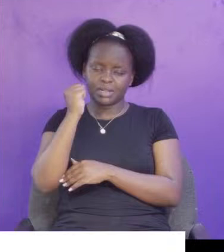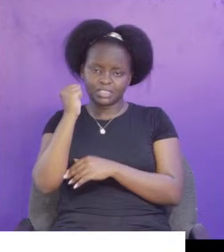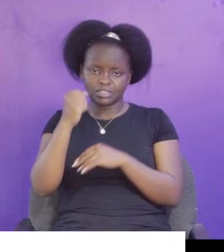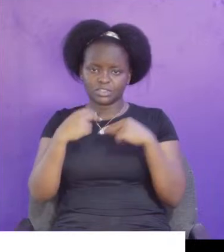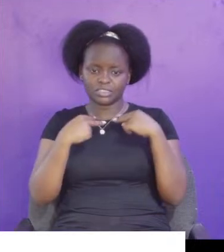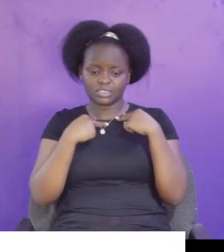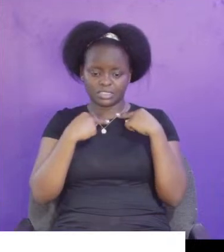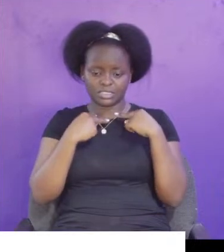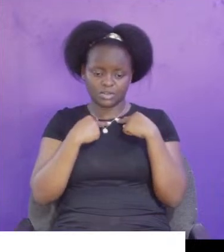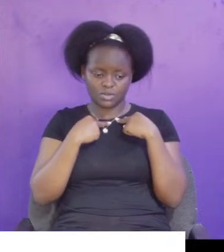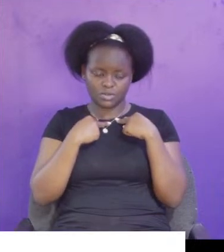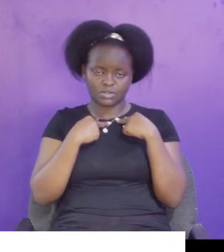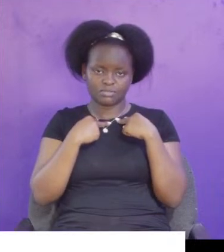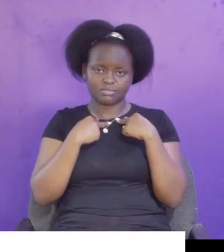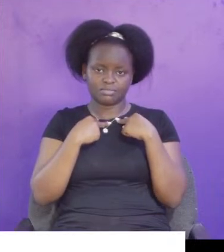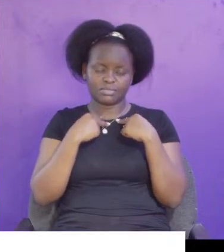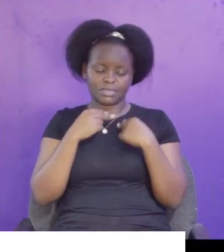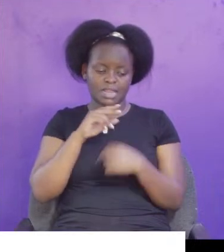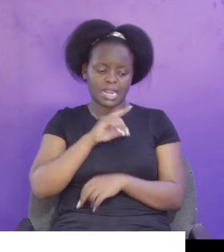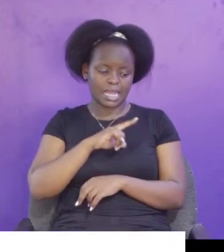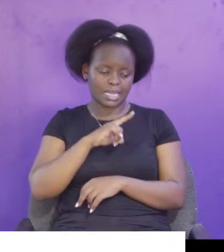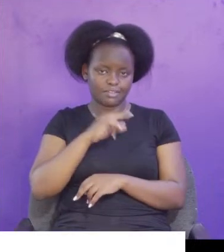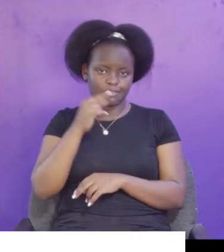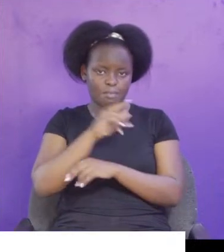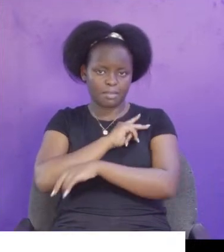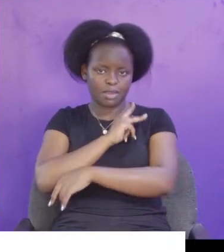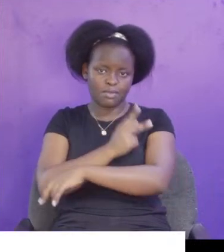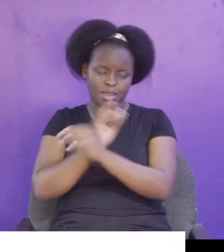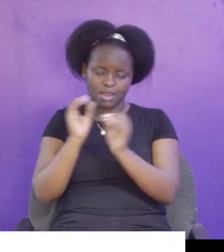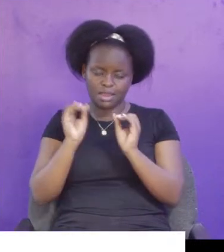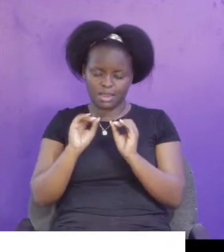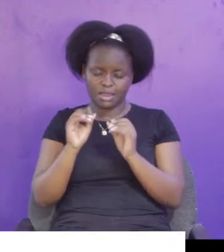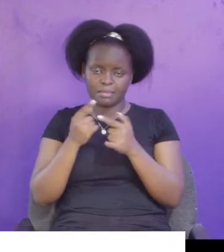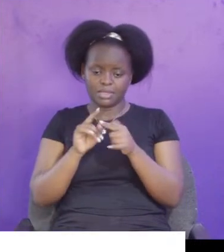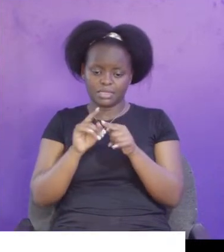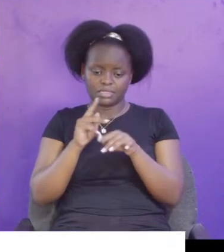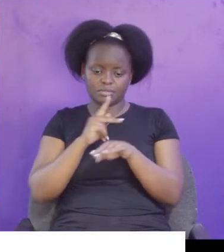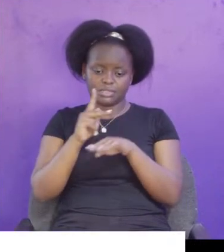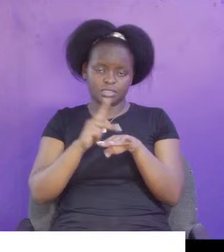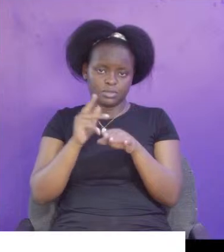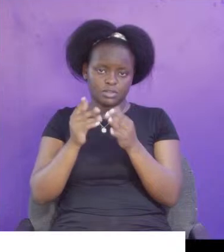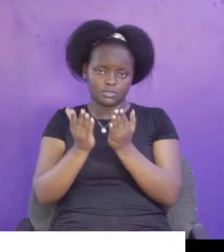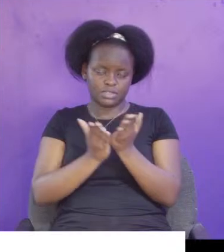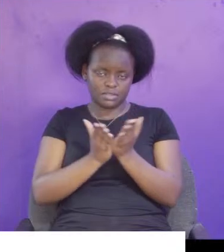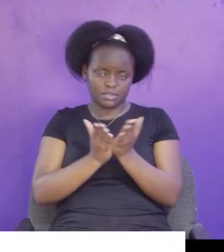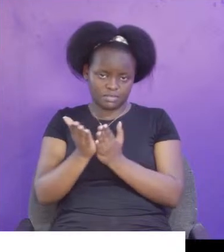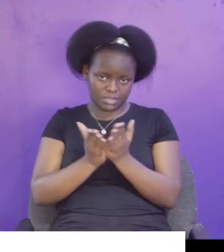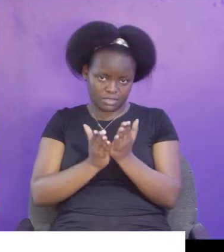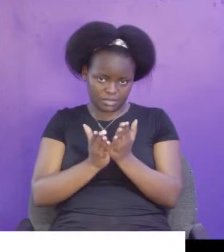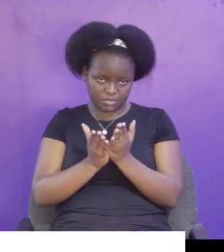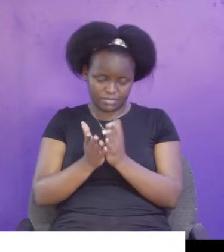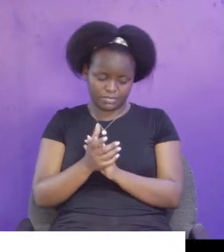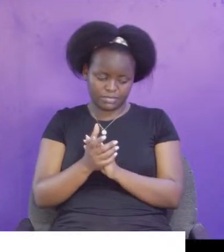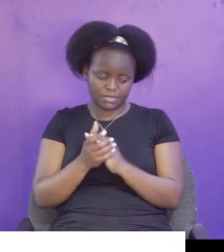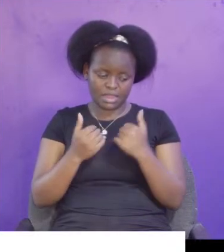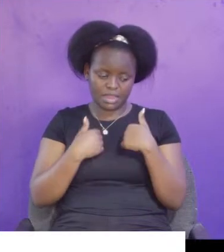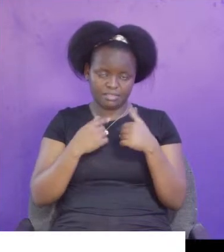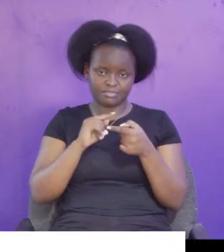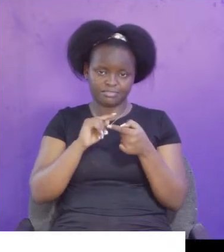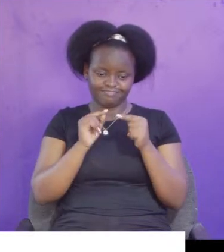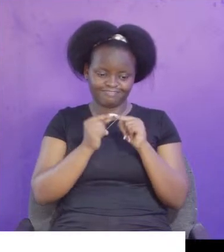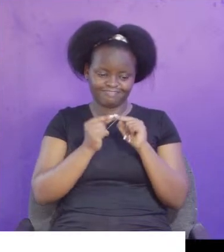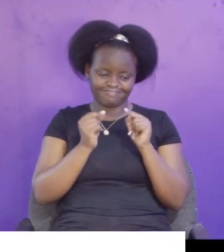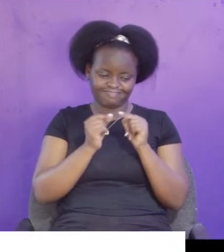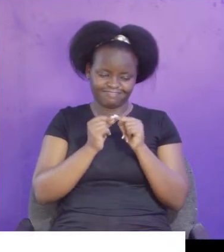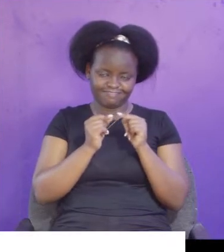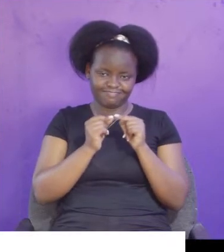power, but for the principle of service. He bore the scars of his struggles with dignity and